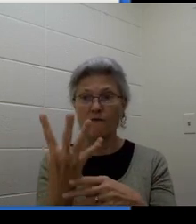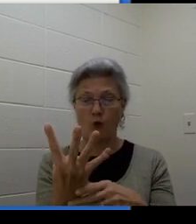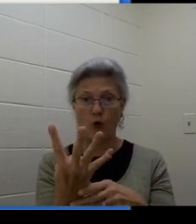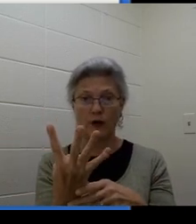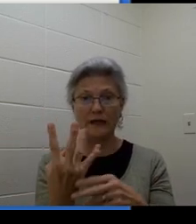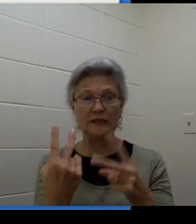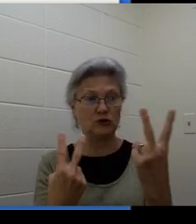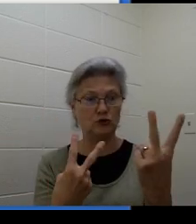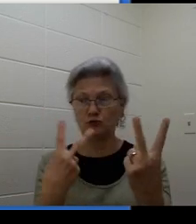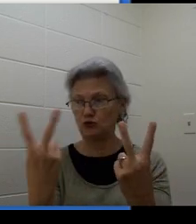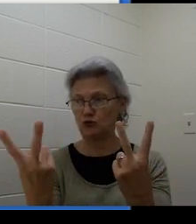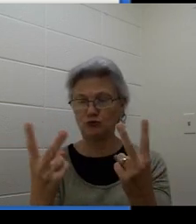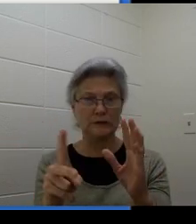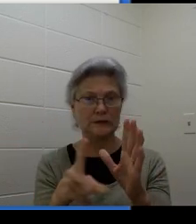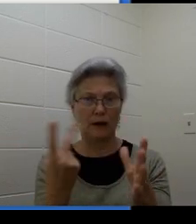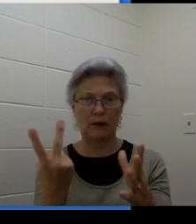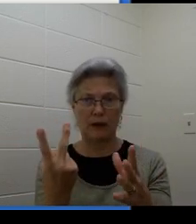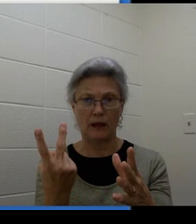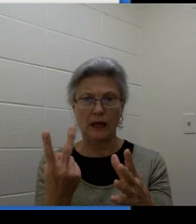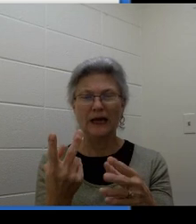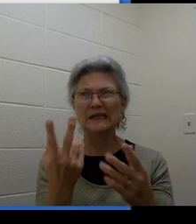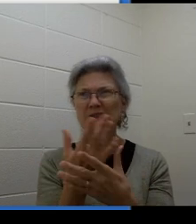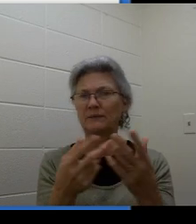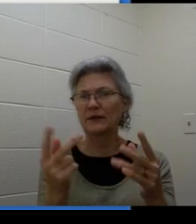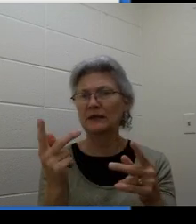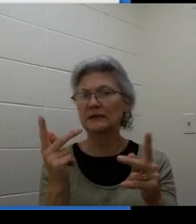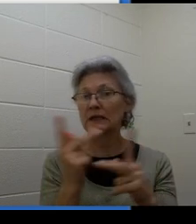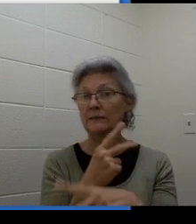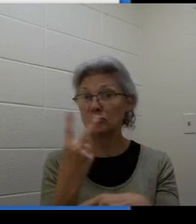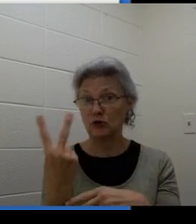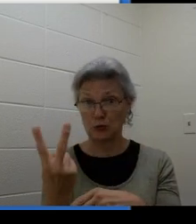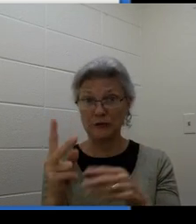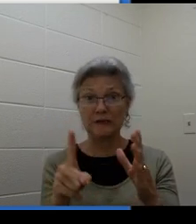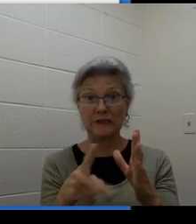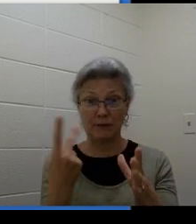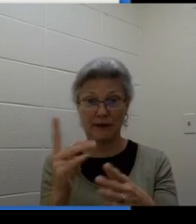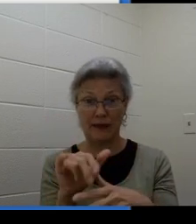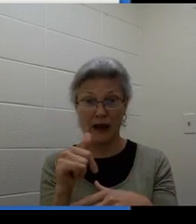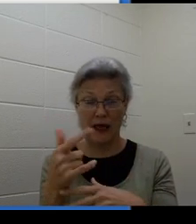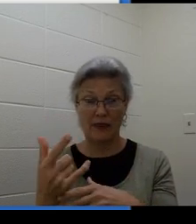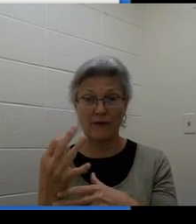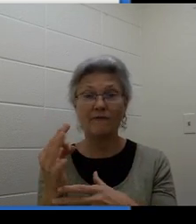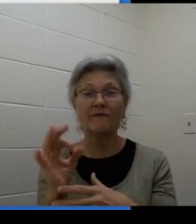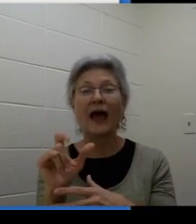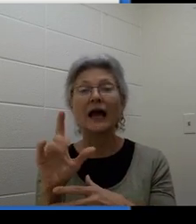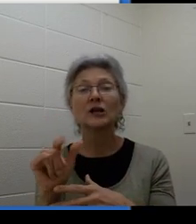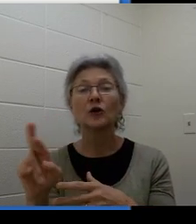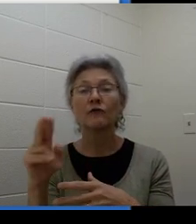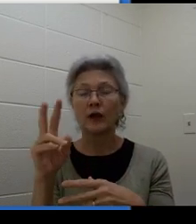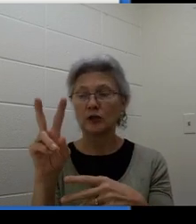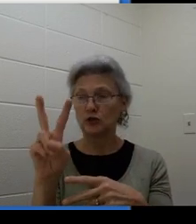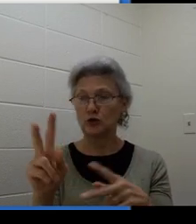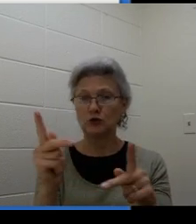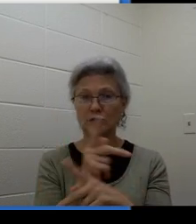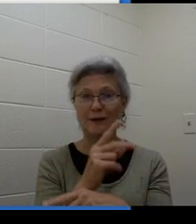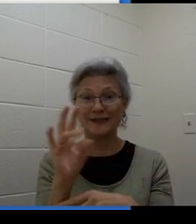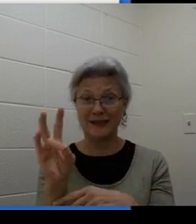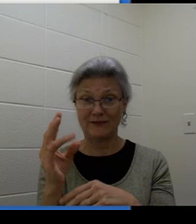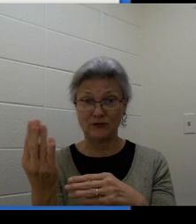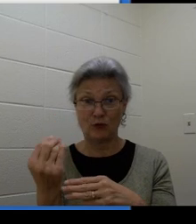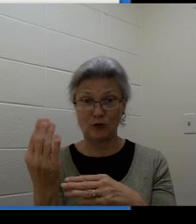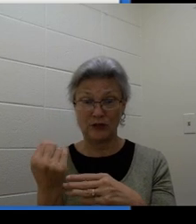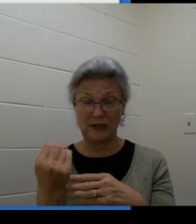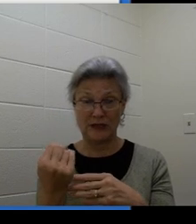double 2, and we know that something times 2 is doubling that other factor. So if I know that 2 times 7 is